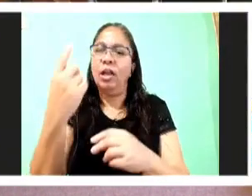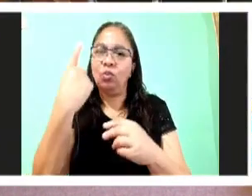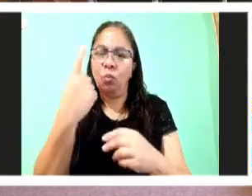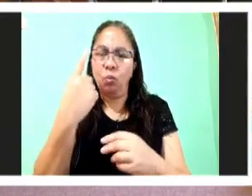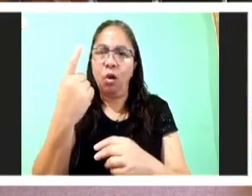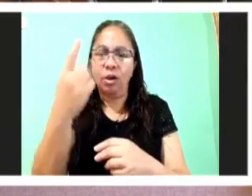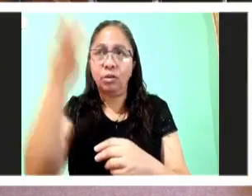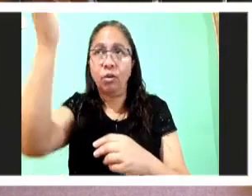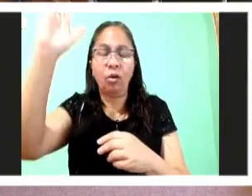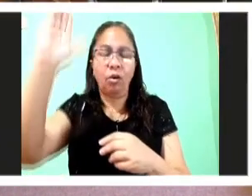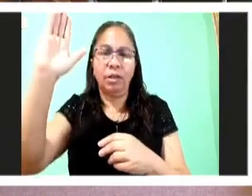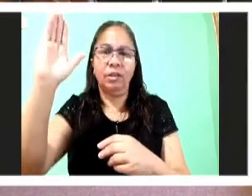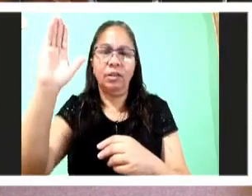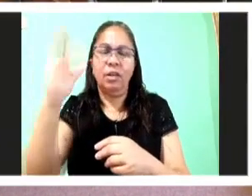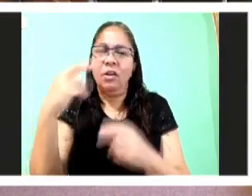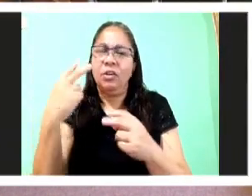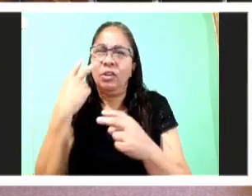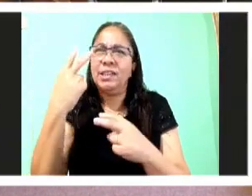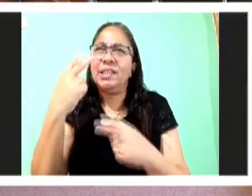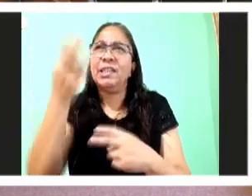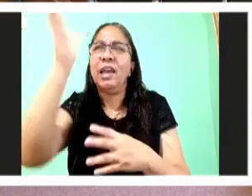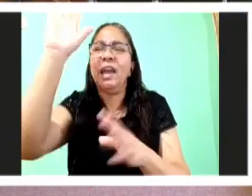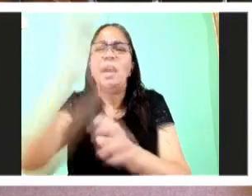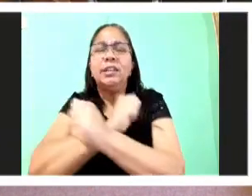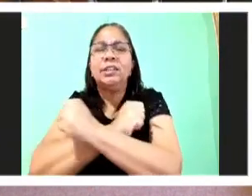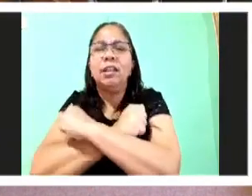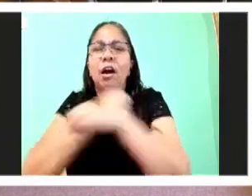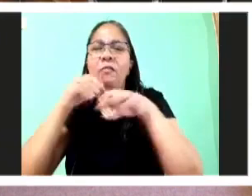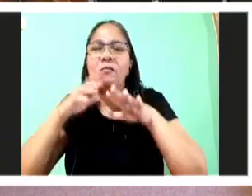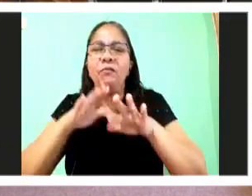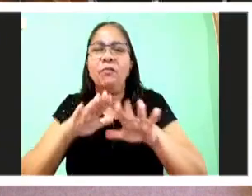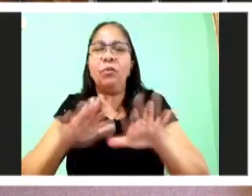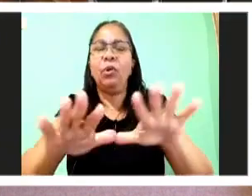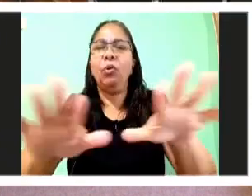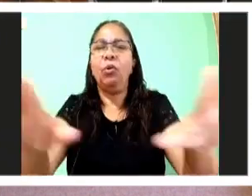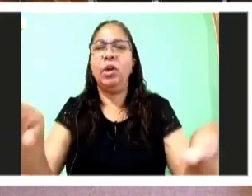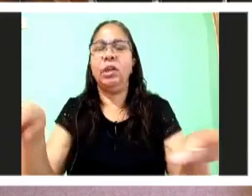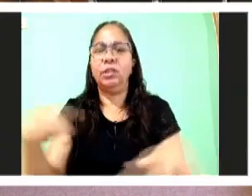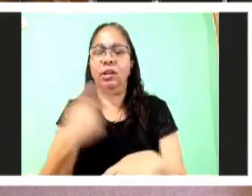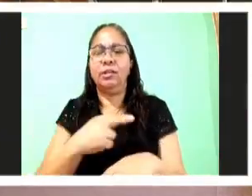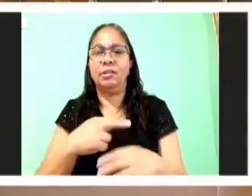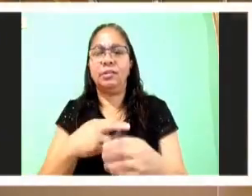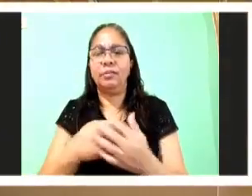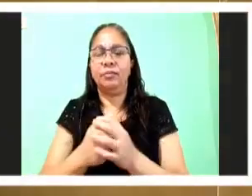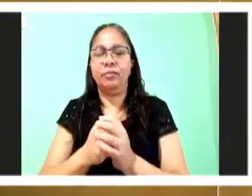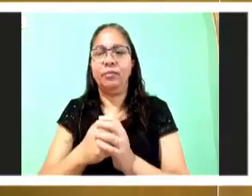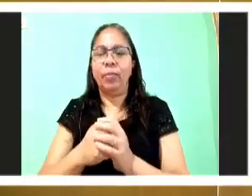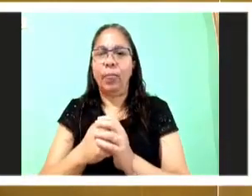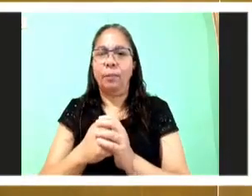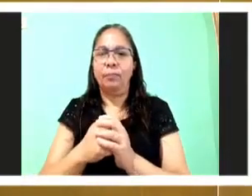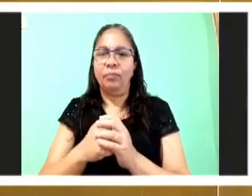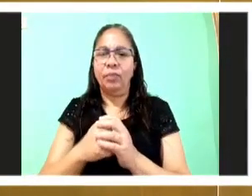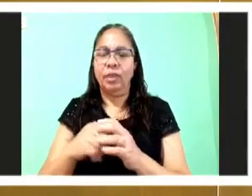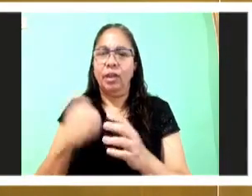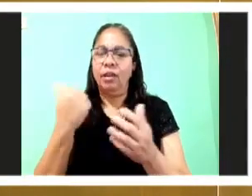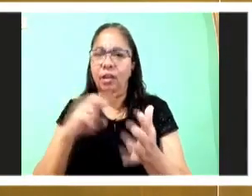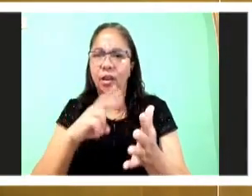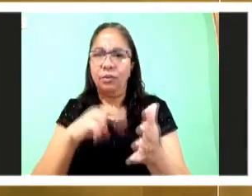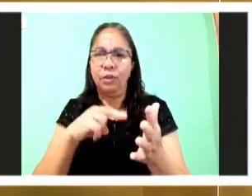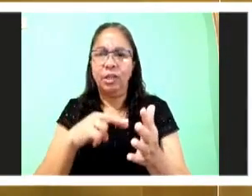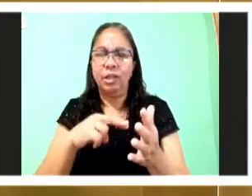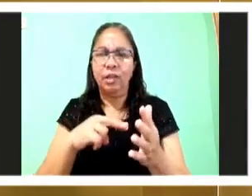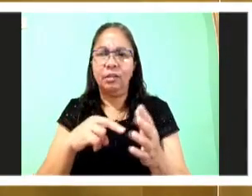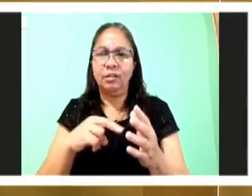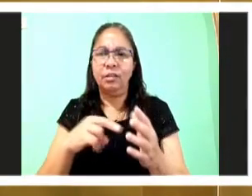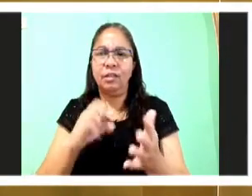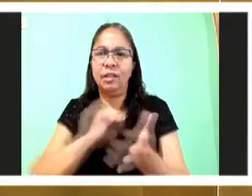of love that is flowing. And that's why St. Paul in Ephesians 5 talks about the male-female